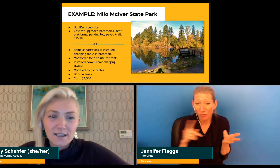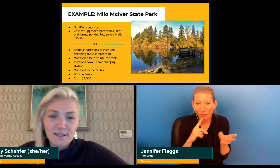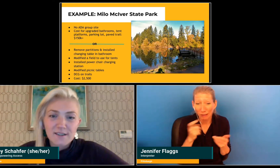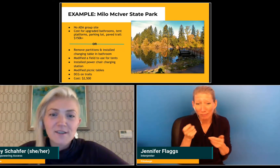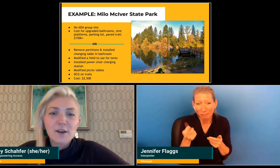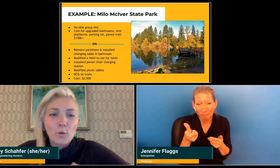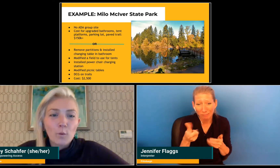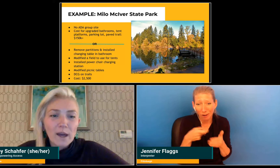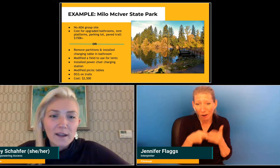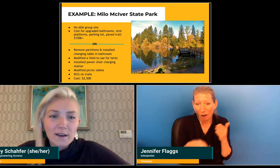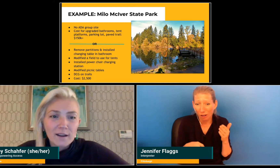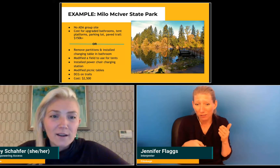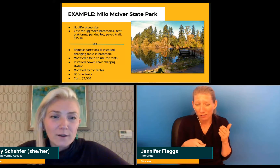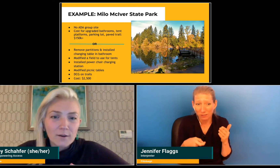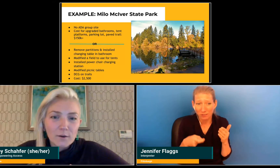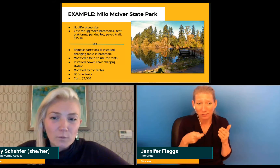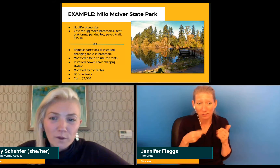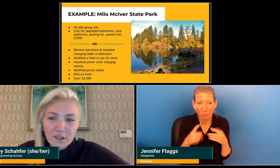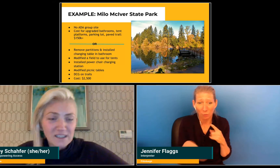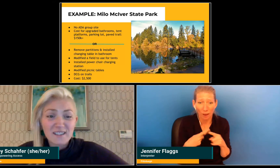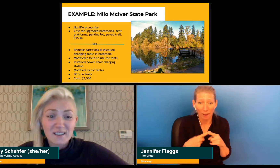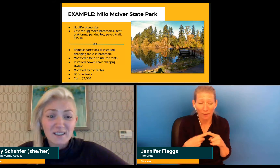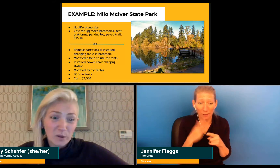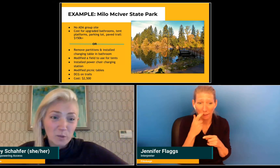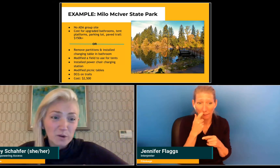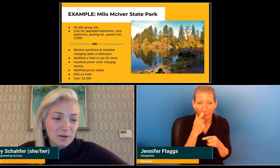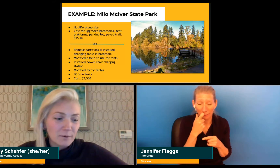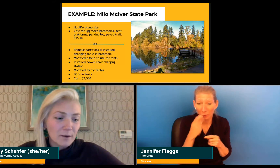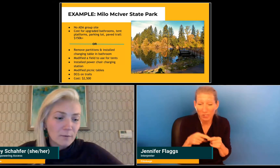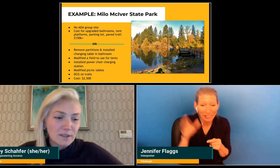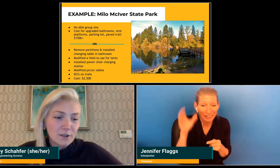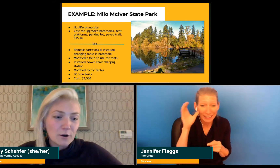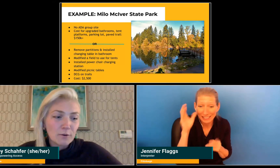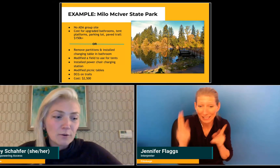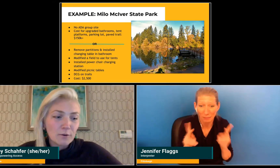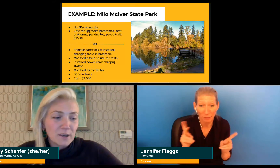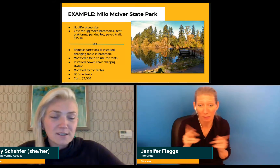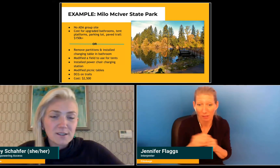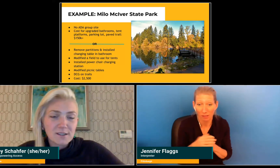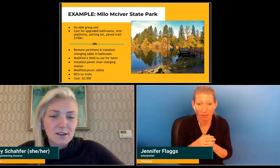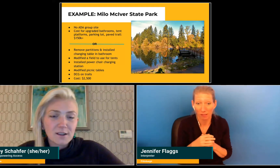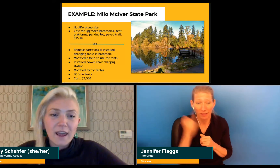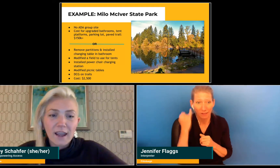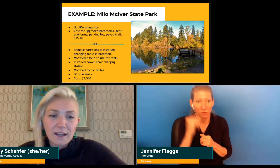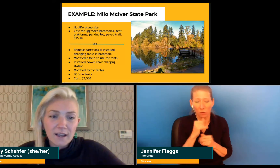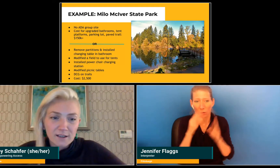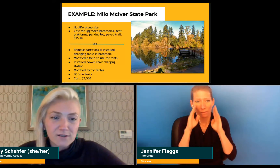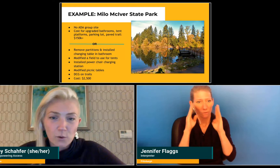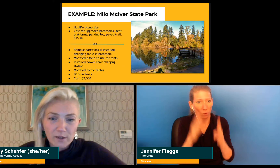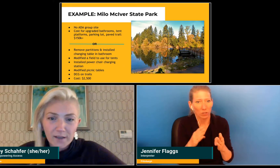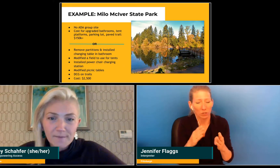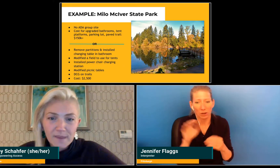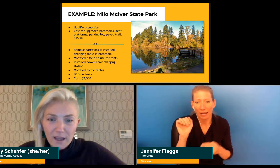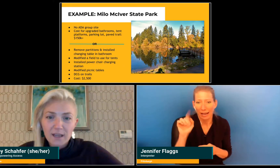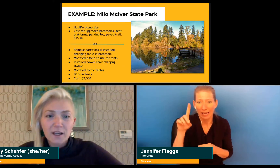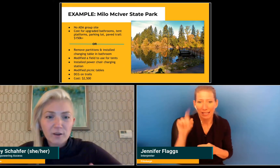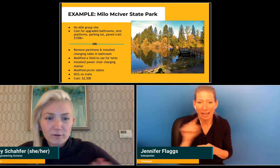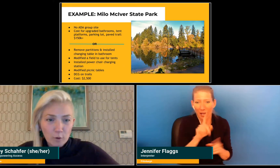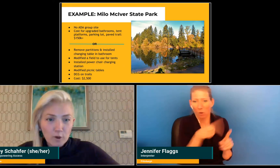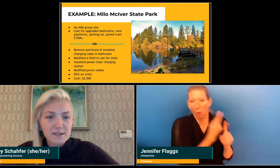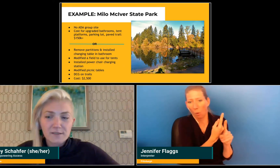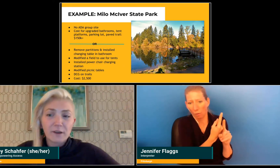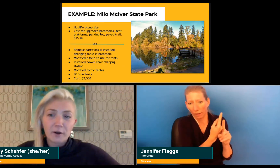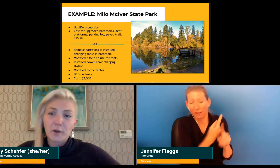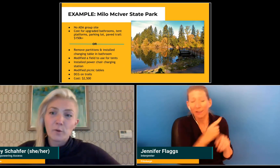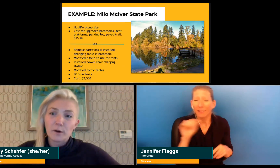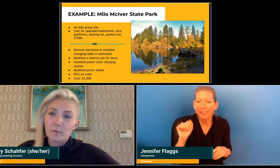it is when we just listen to people, when we don't focus on ADA solely. ADA,